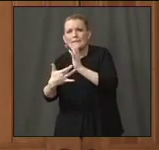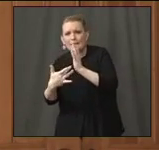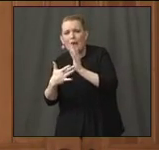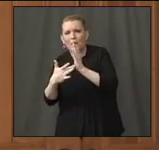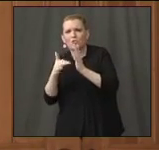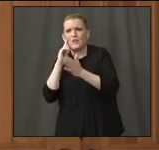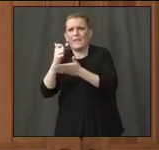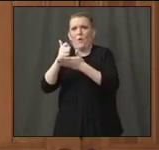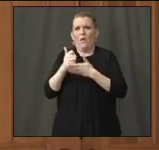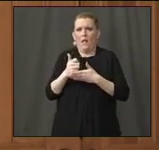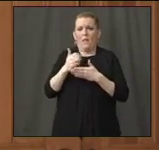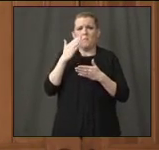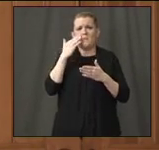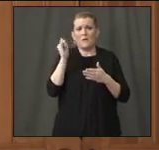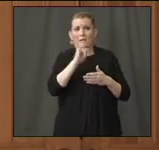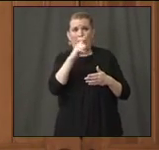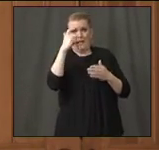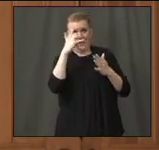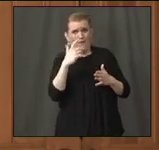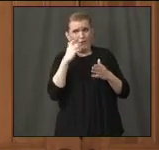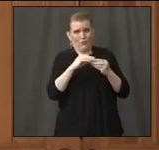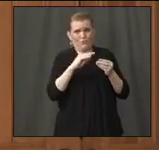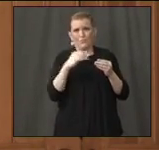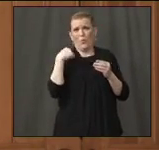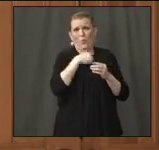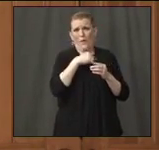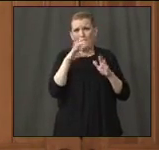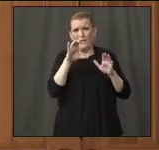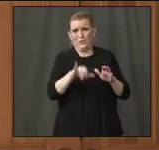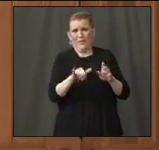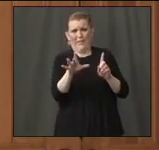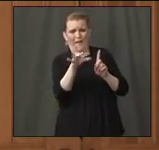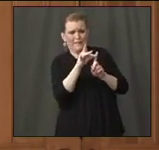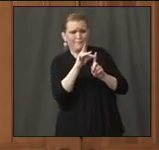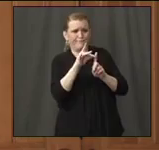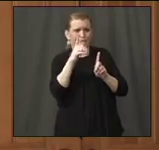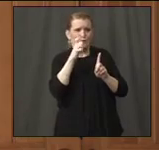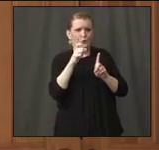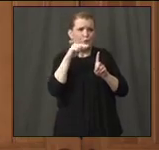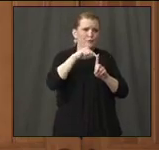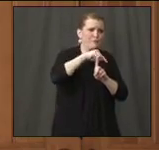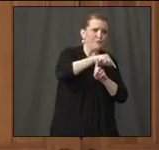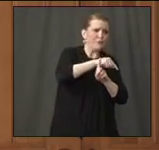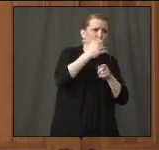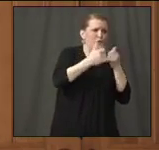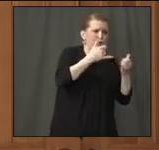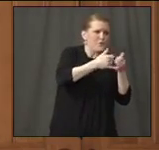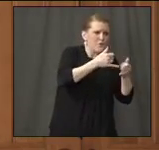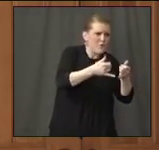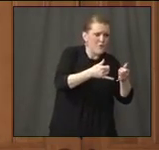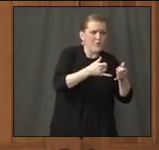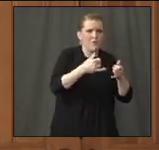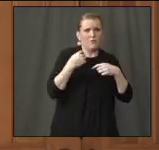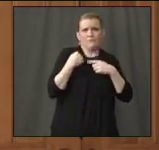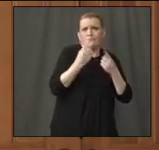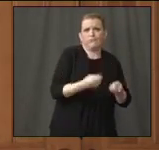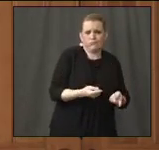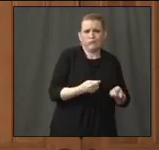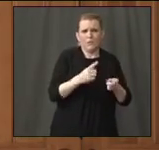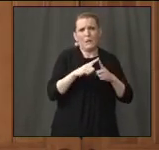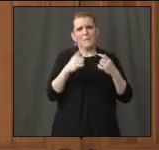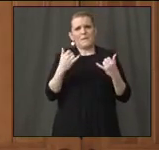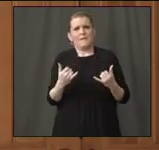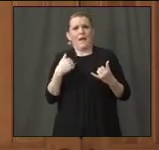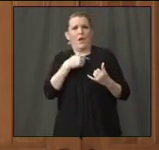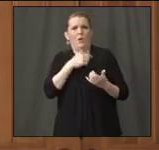more closely with 64 local health departments, coordinating with the state, also helping to share resources and volunteers where there may be more need